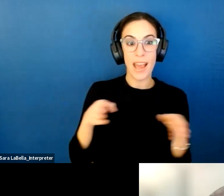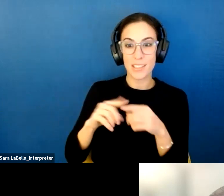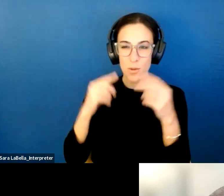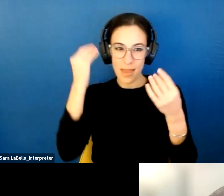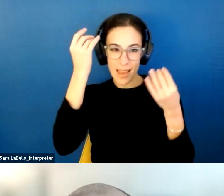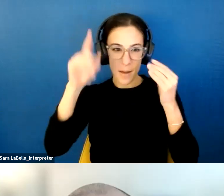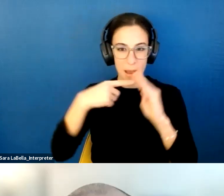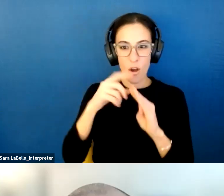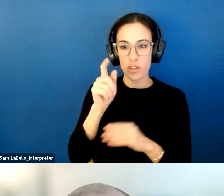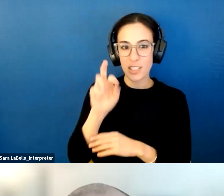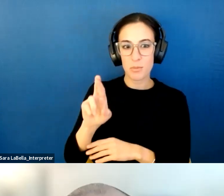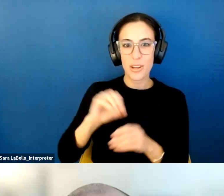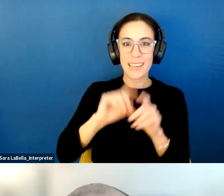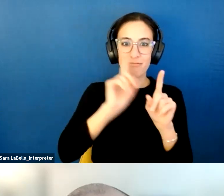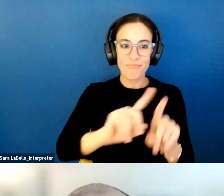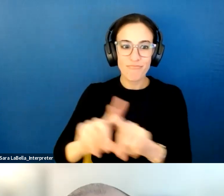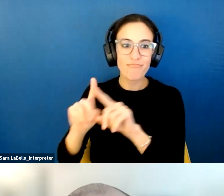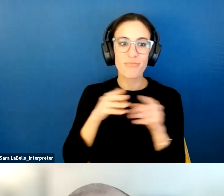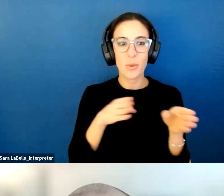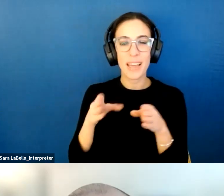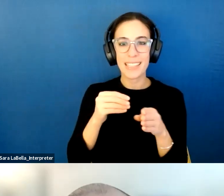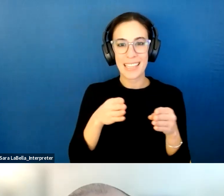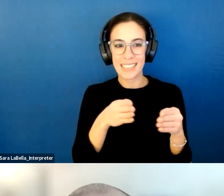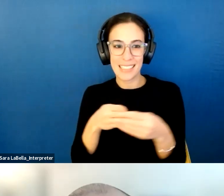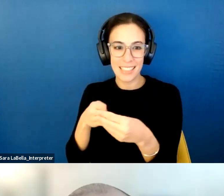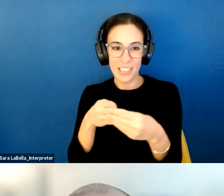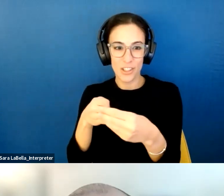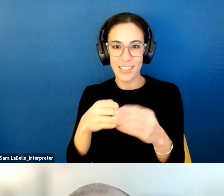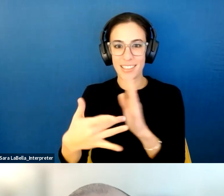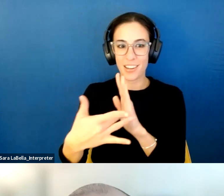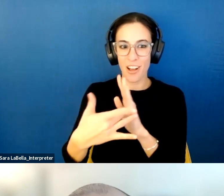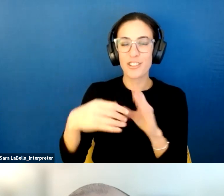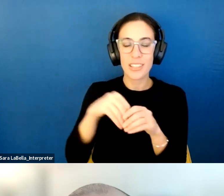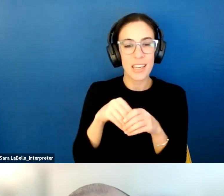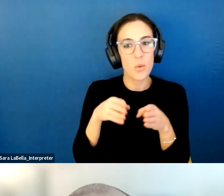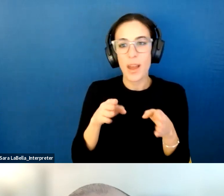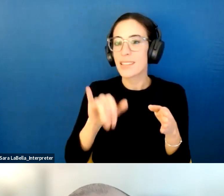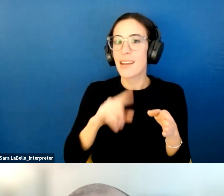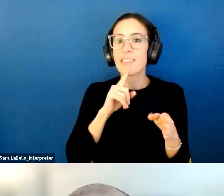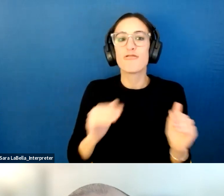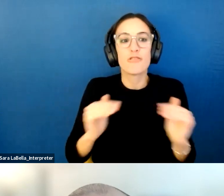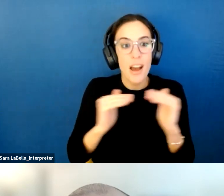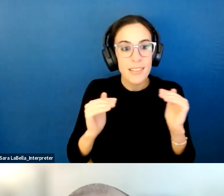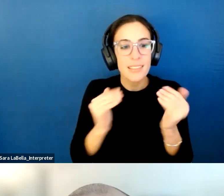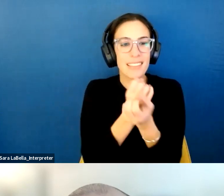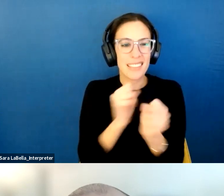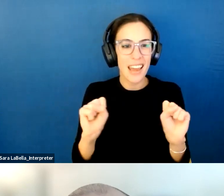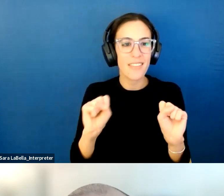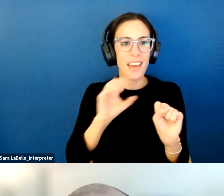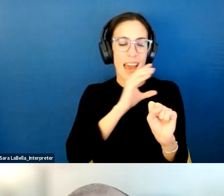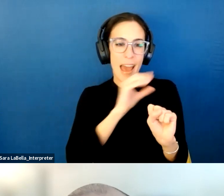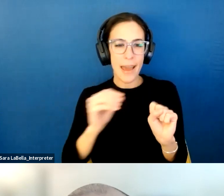different ways and steering technology in a way that is just, that is safe and is informed by multiple and